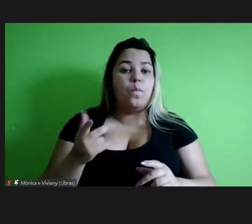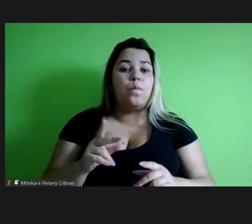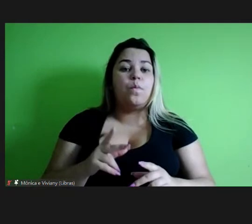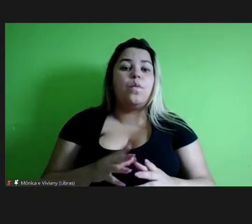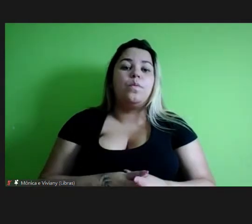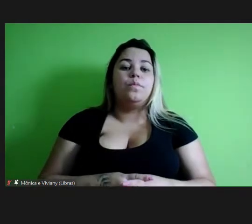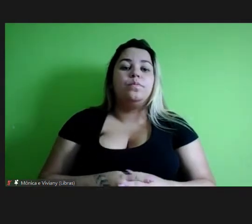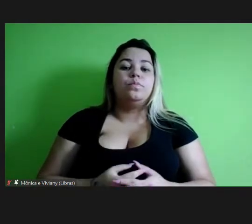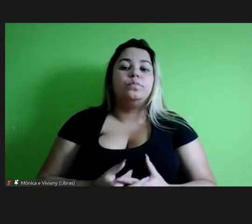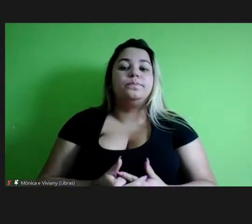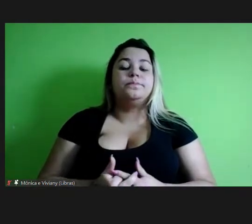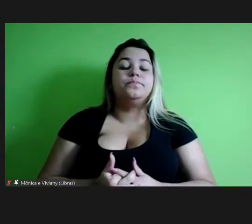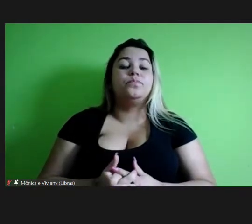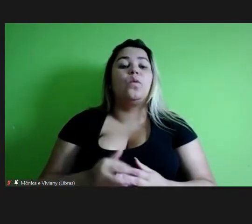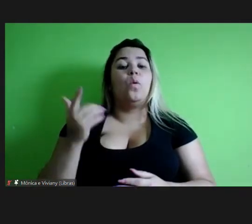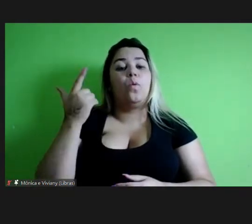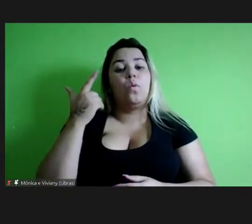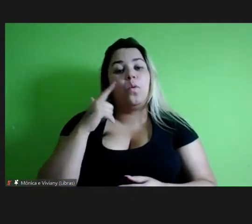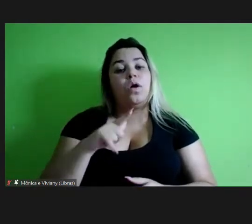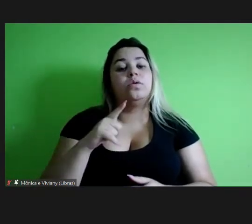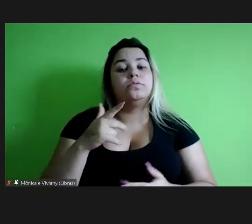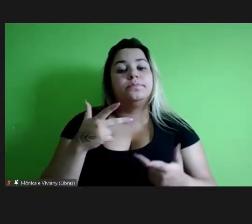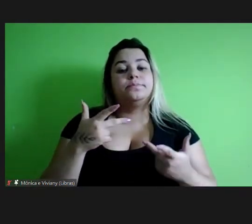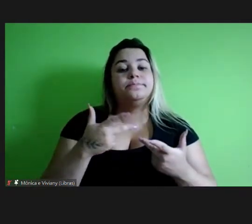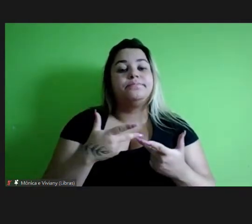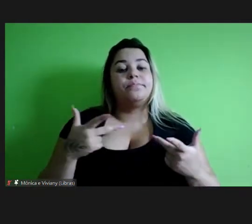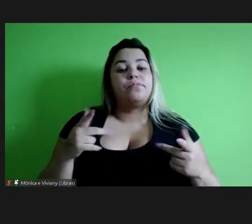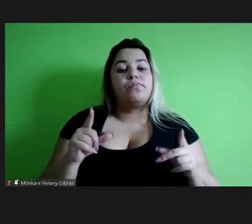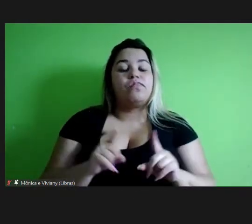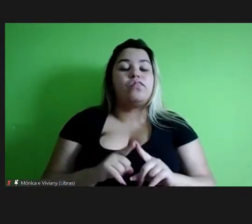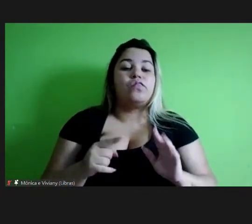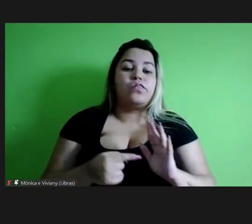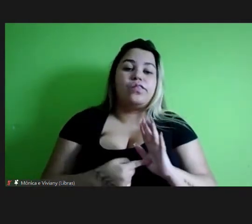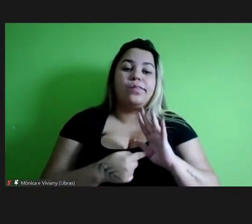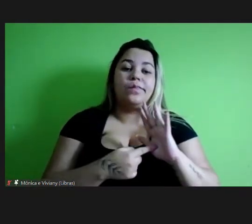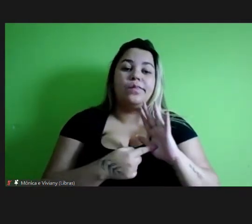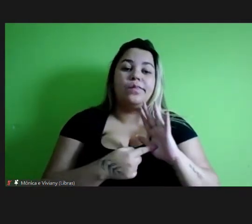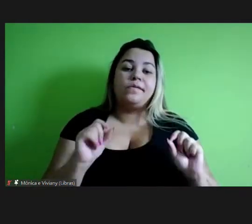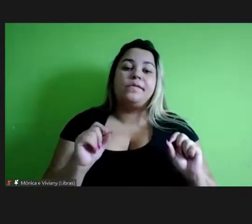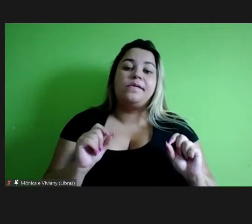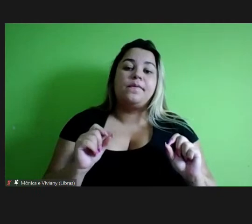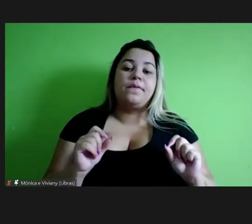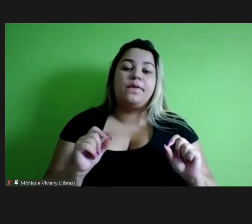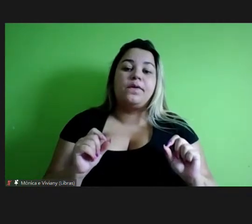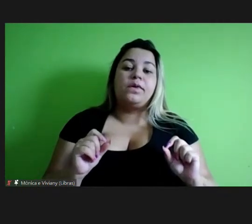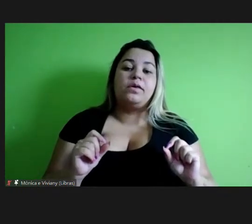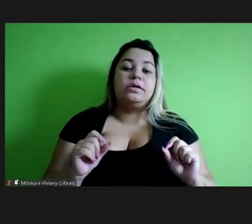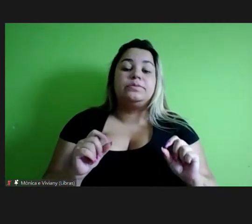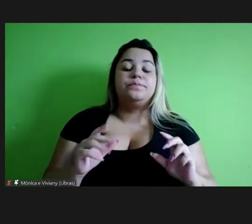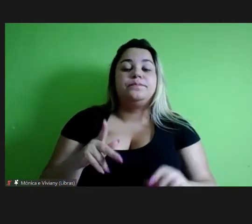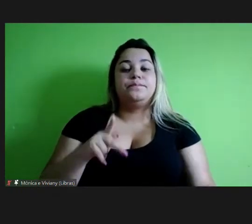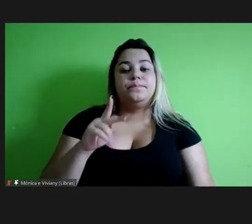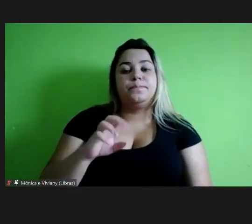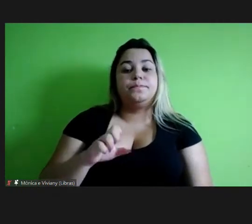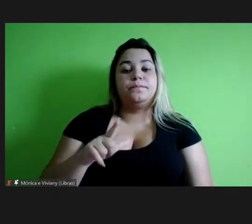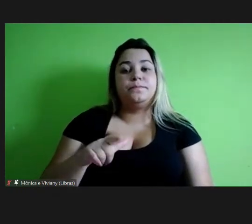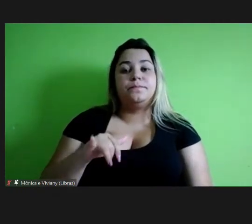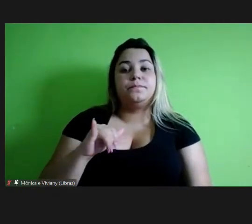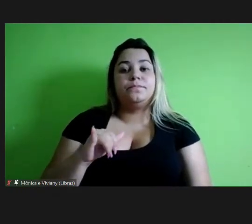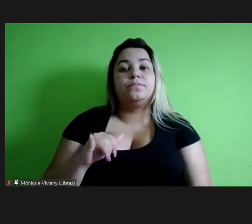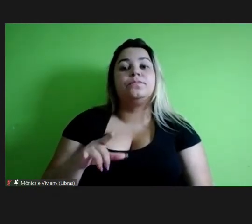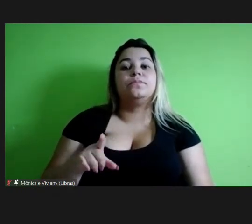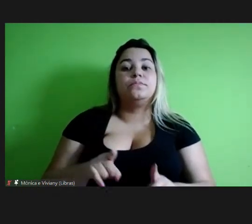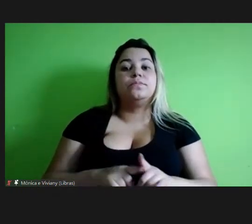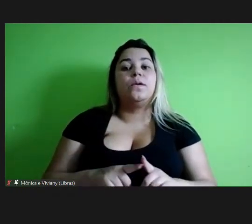this something common and not the exception. Another aspect that I want to raise, highlighting a lot of what